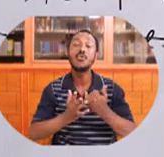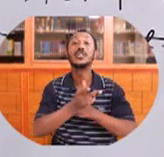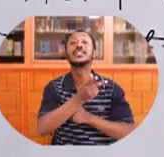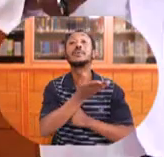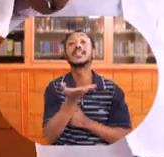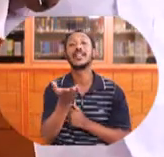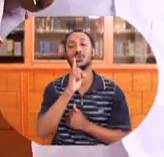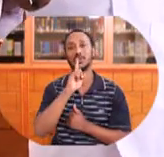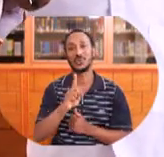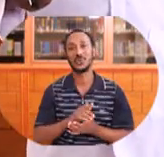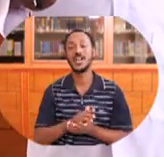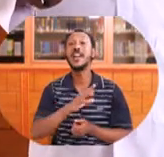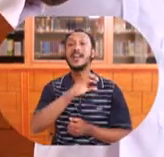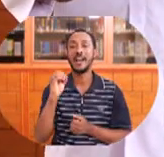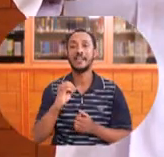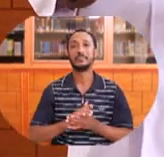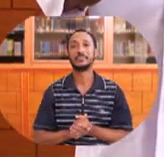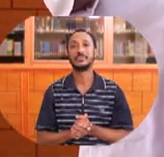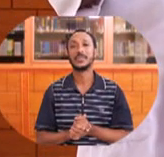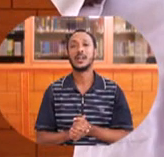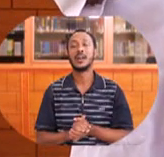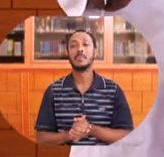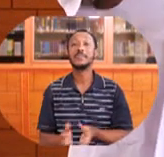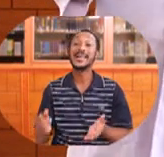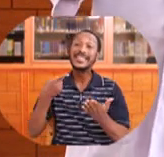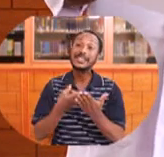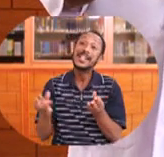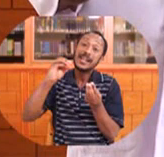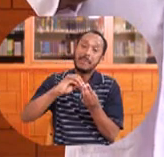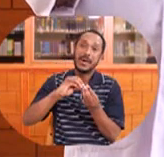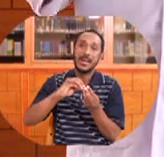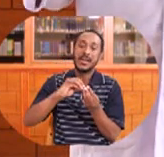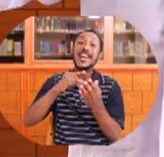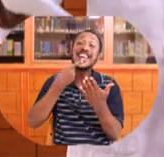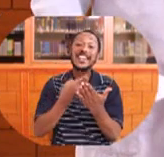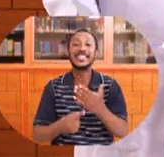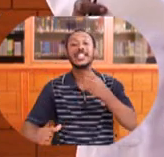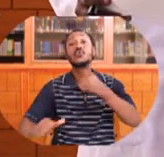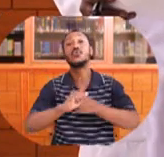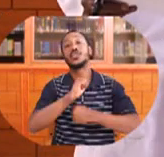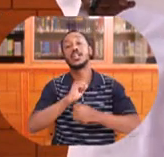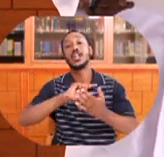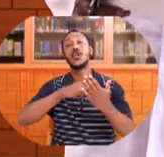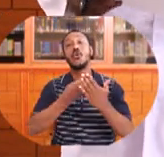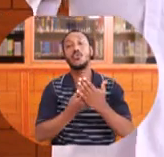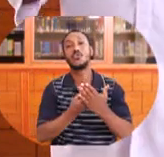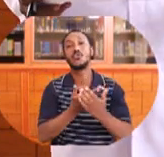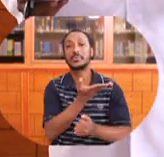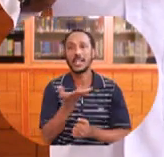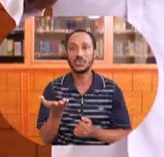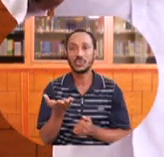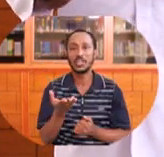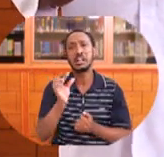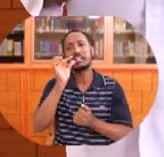substances. So the addition of these harmful, hazardous substances and